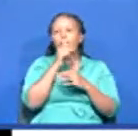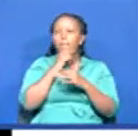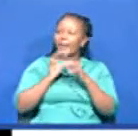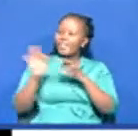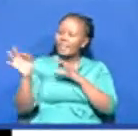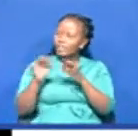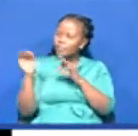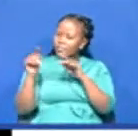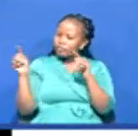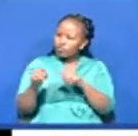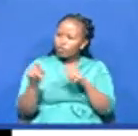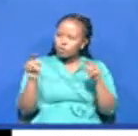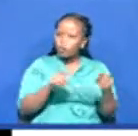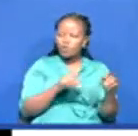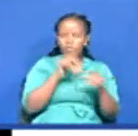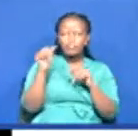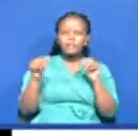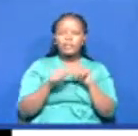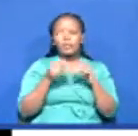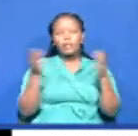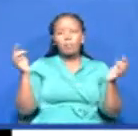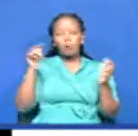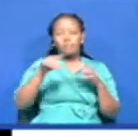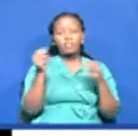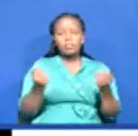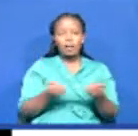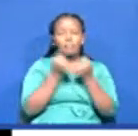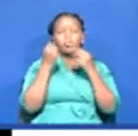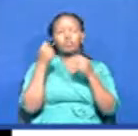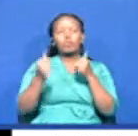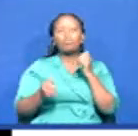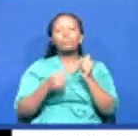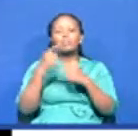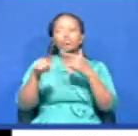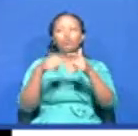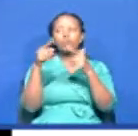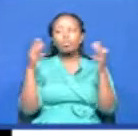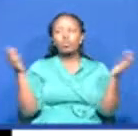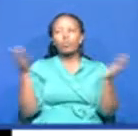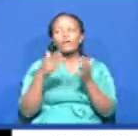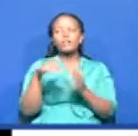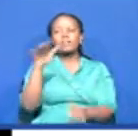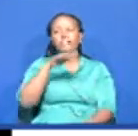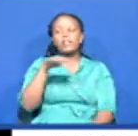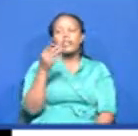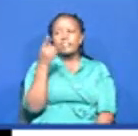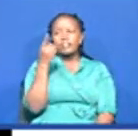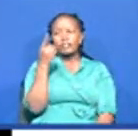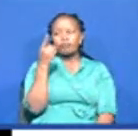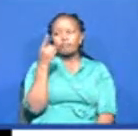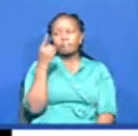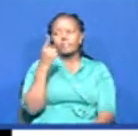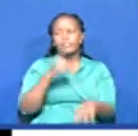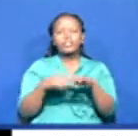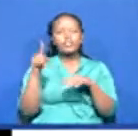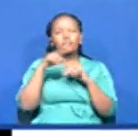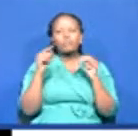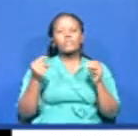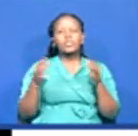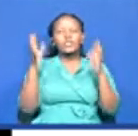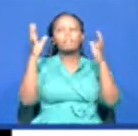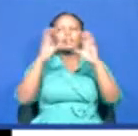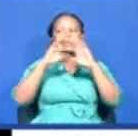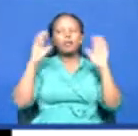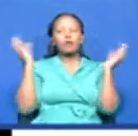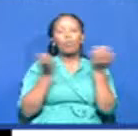to this particular function that is currently happening at the Crown Plaza as we mark the World Anti-Counterfeit